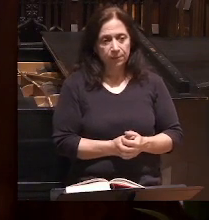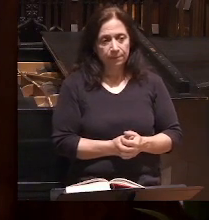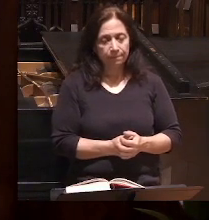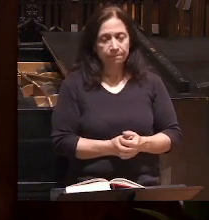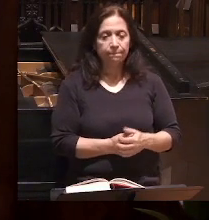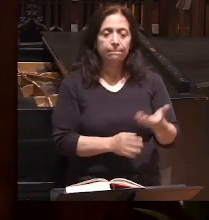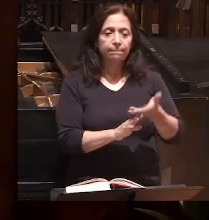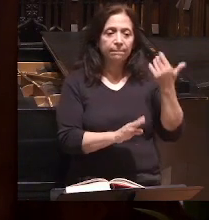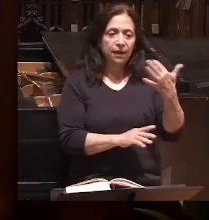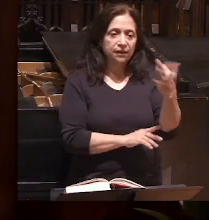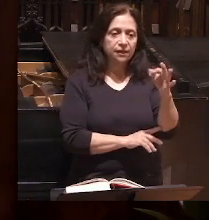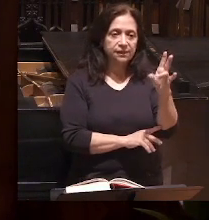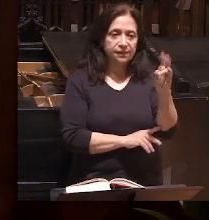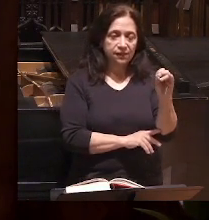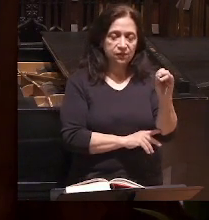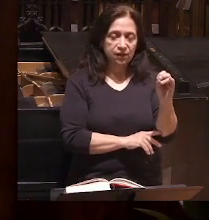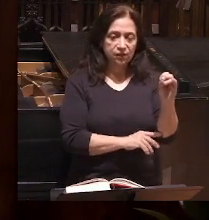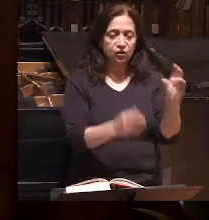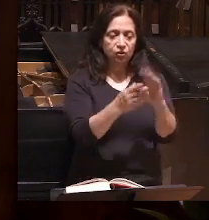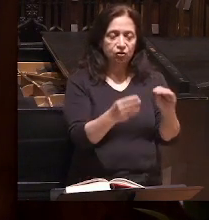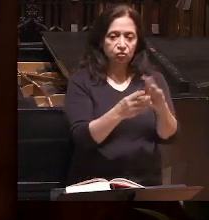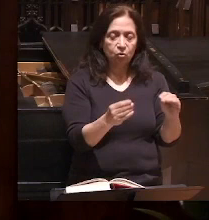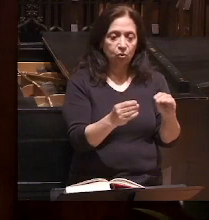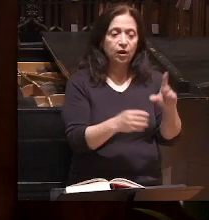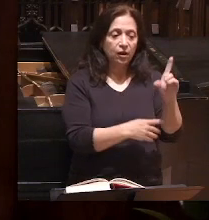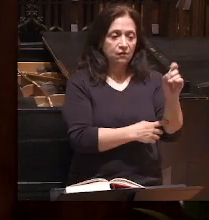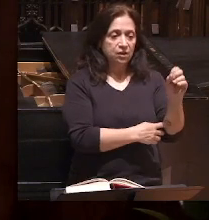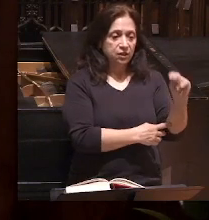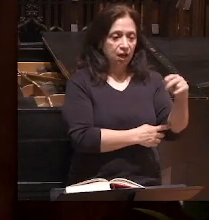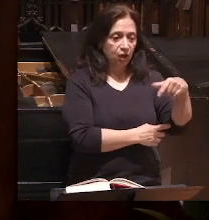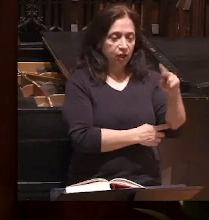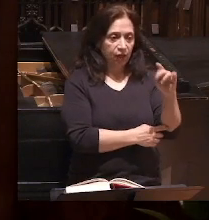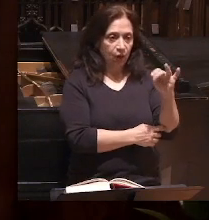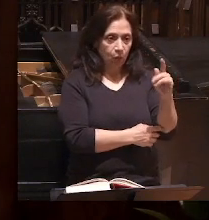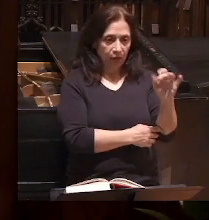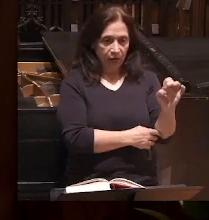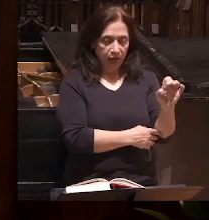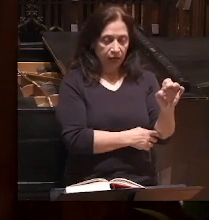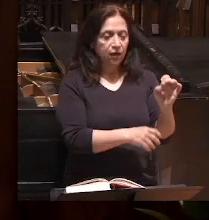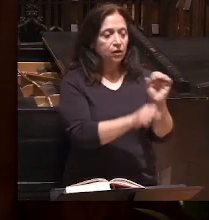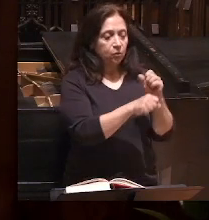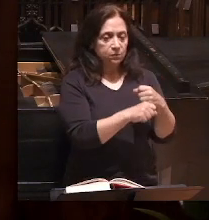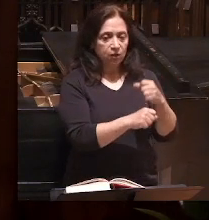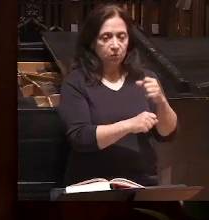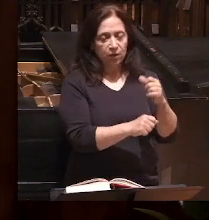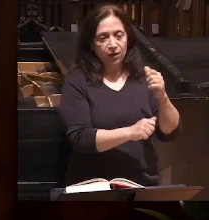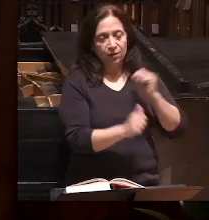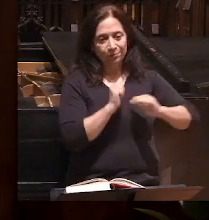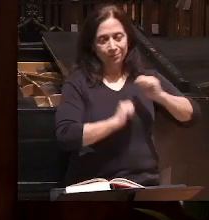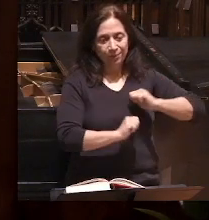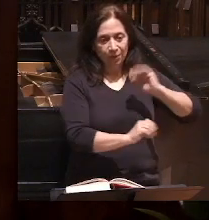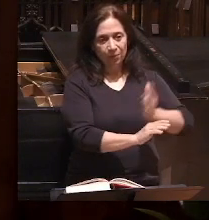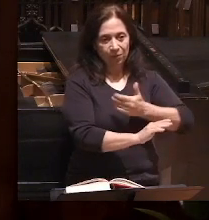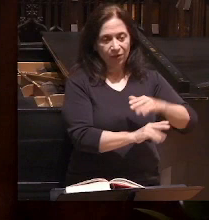In the 1970s, the story of Don Quixote was made into a musical under the title The